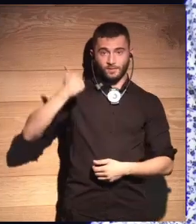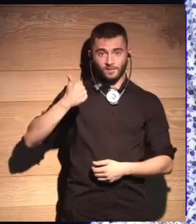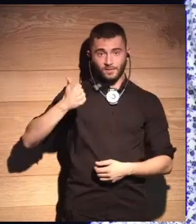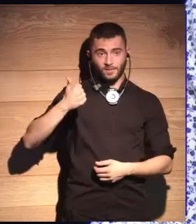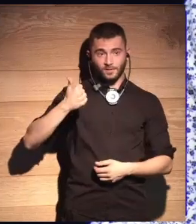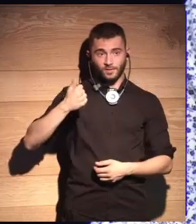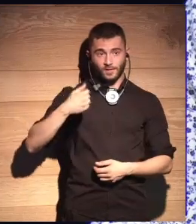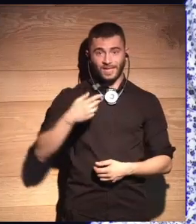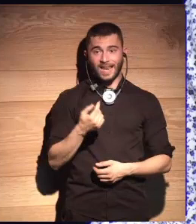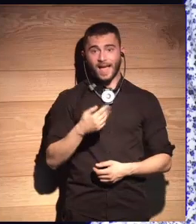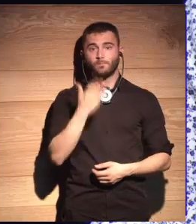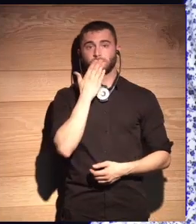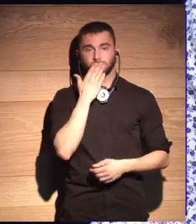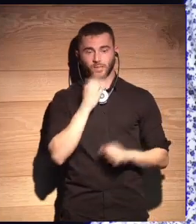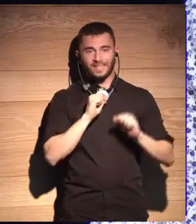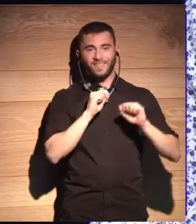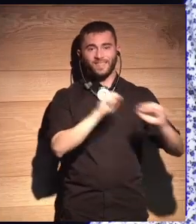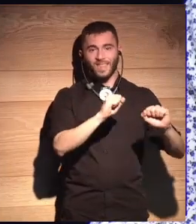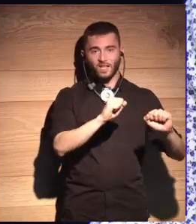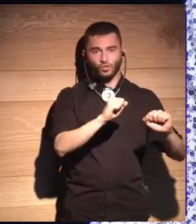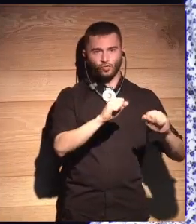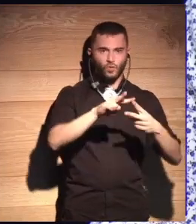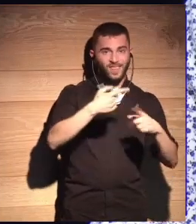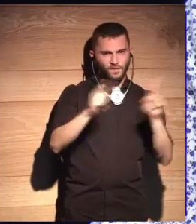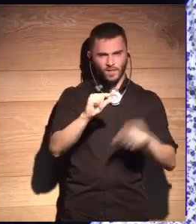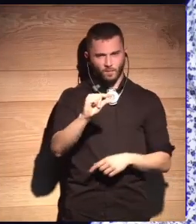between censorship and